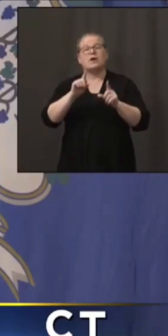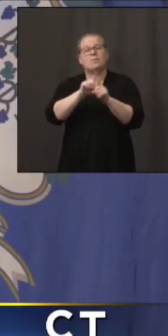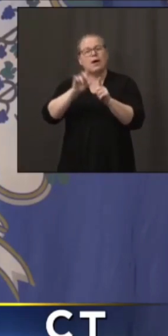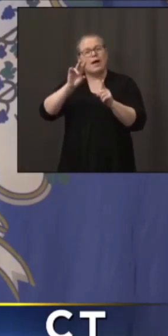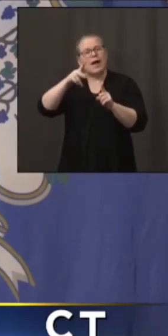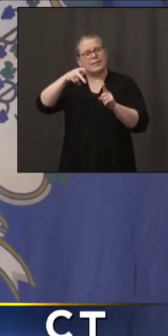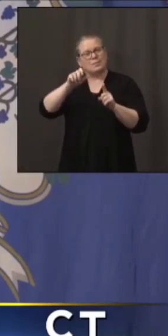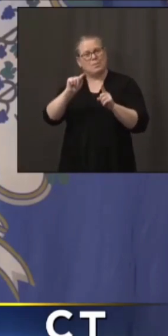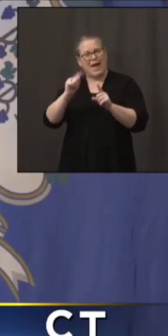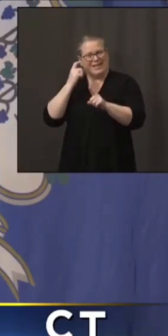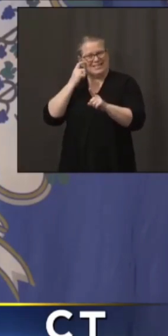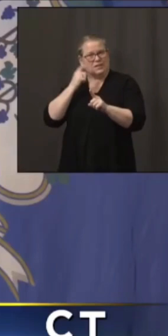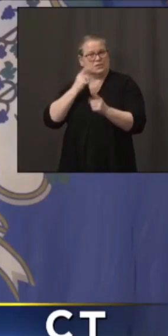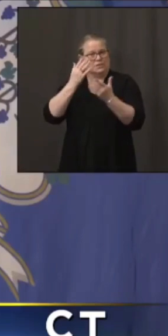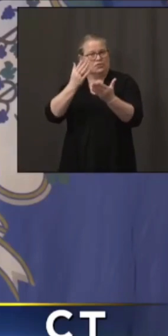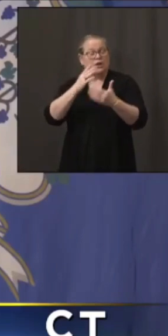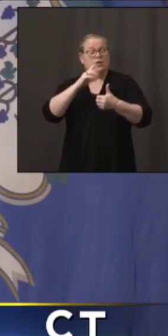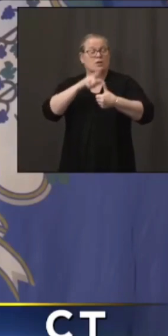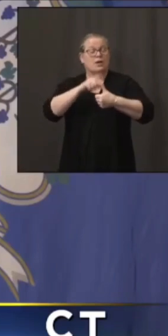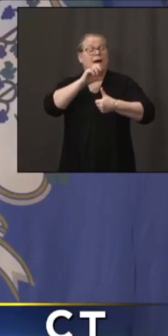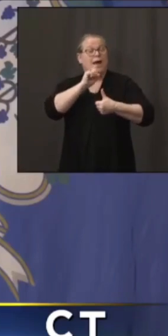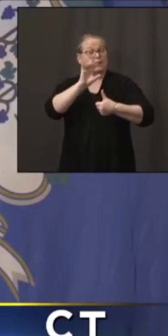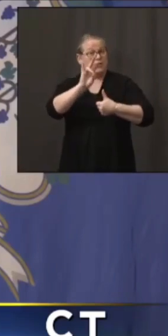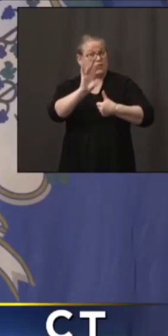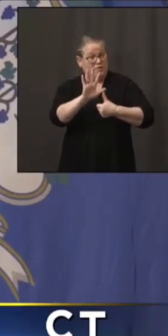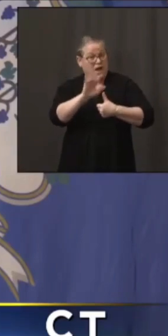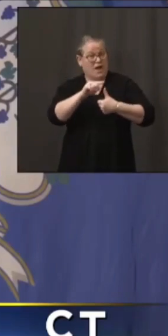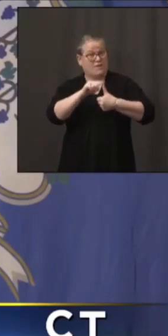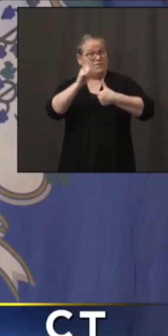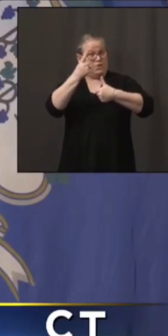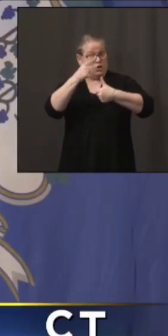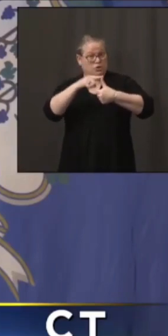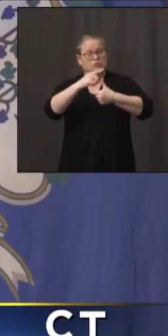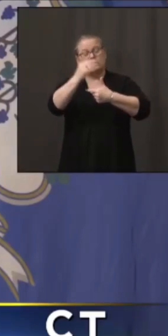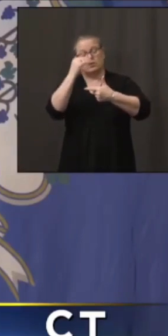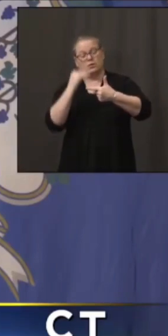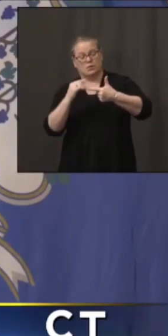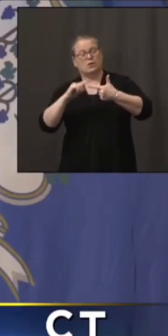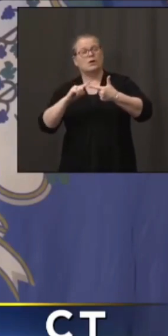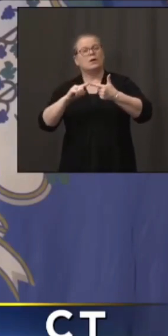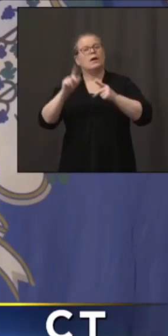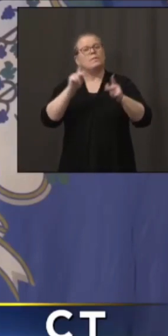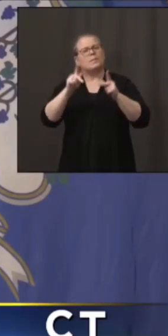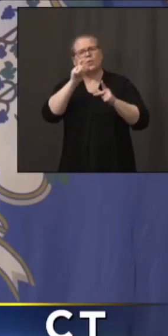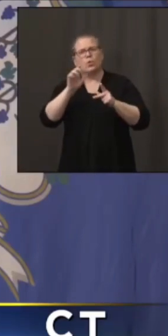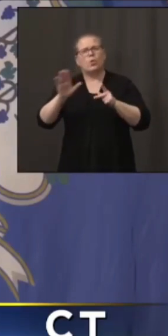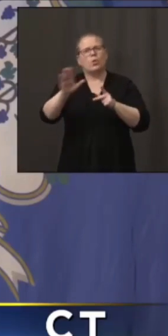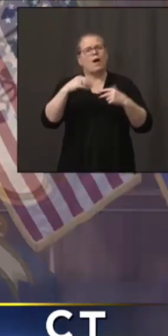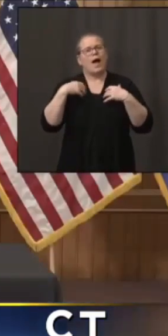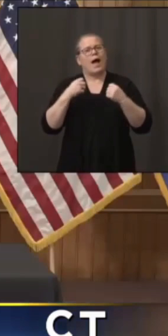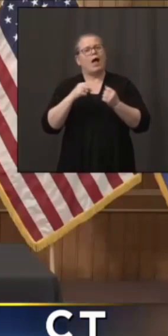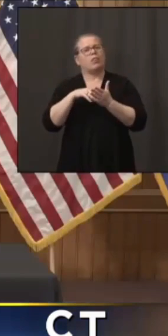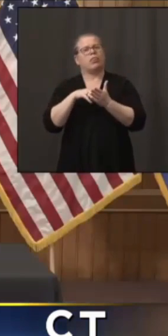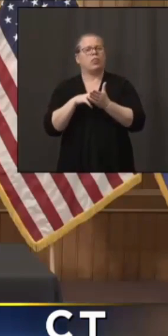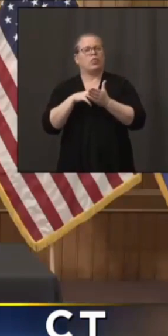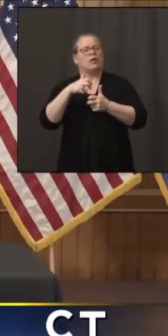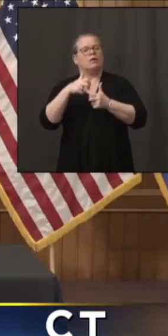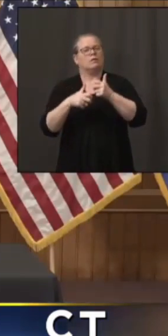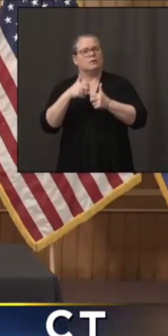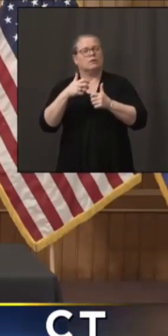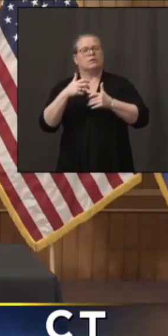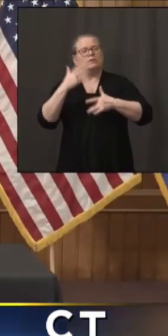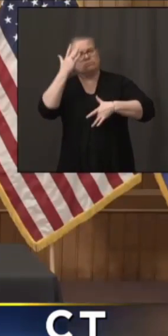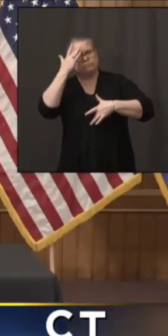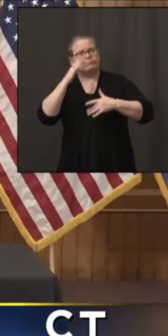with some healthcare risks and frontline essential workers. Got it. Talking